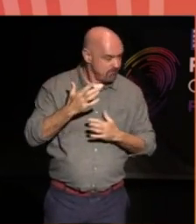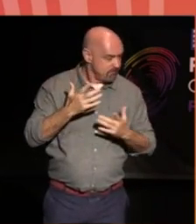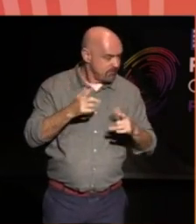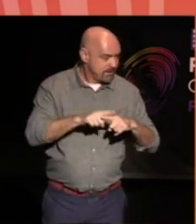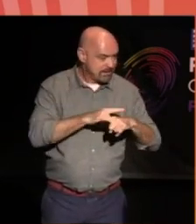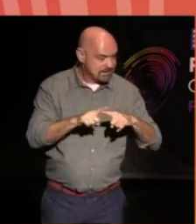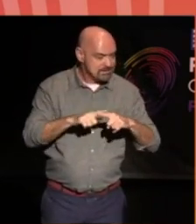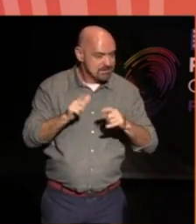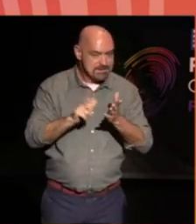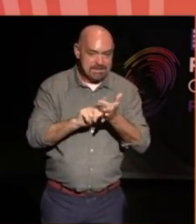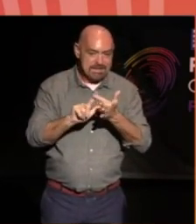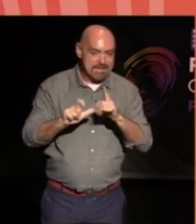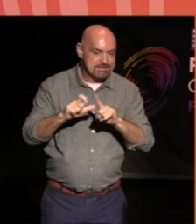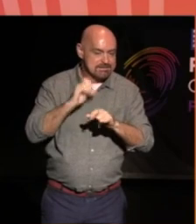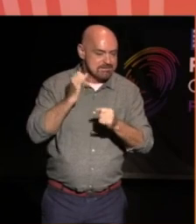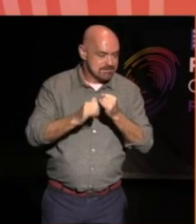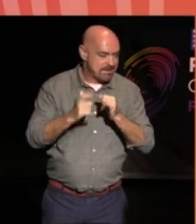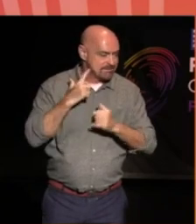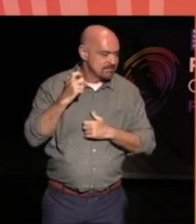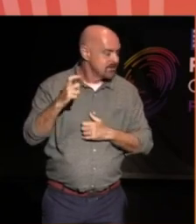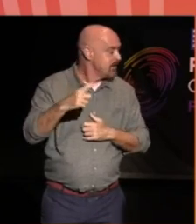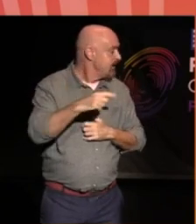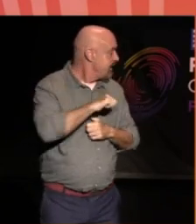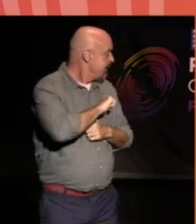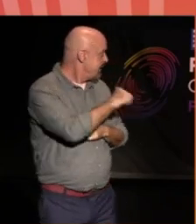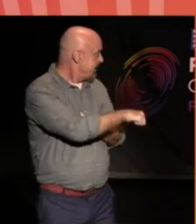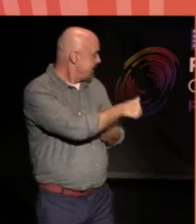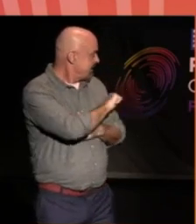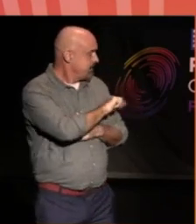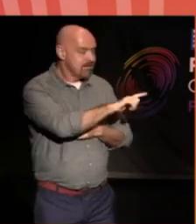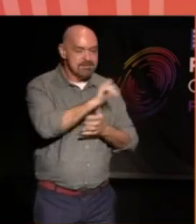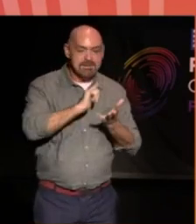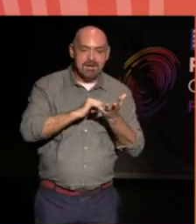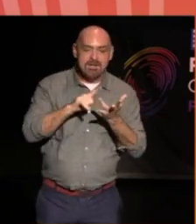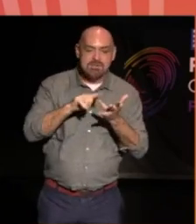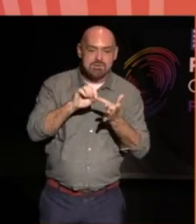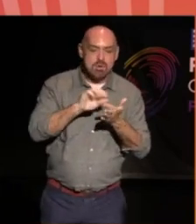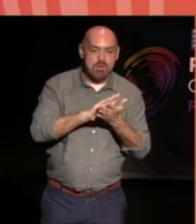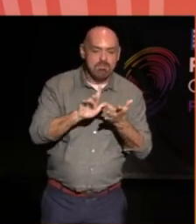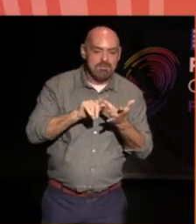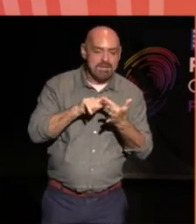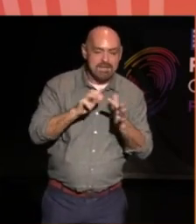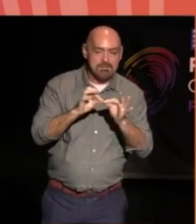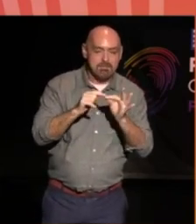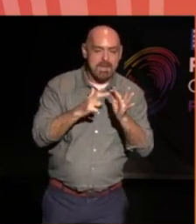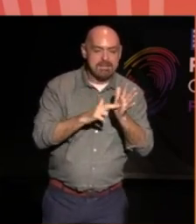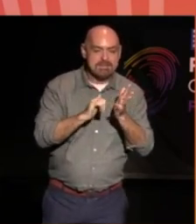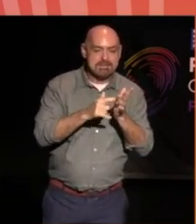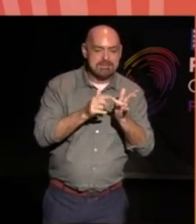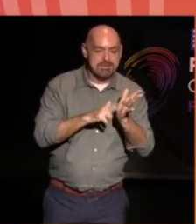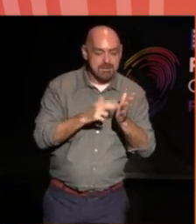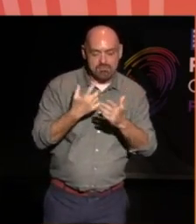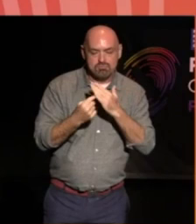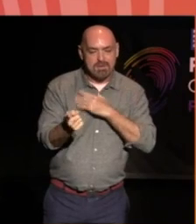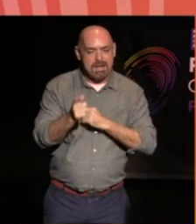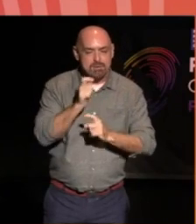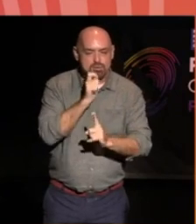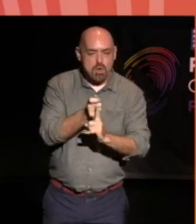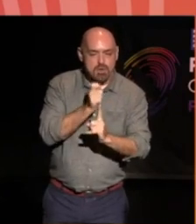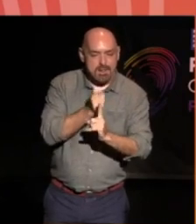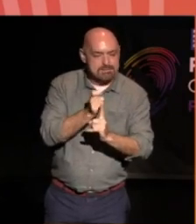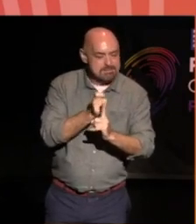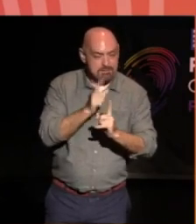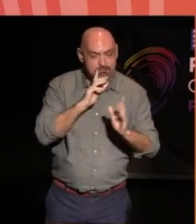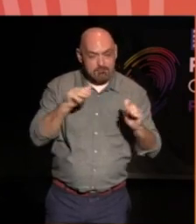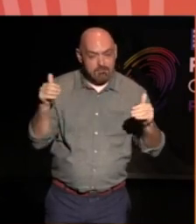Kimberly. Then we've got, next to her is Sophie Benson. Sophie's a freelance journalist working with a focus